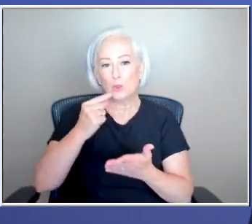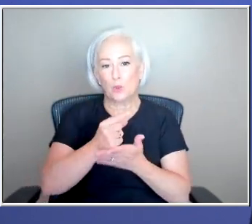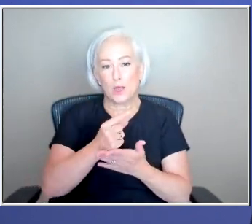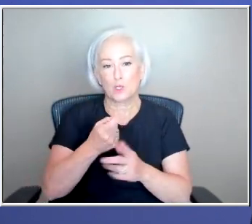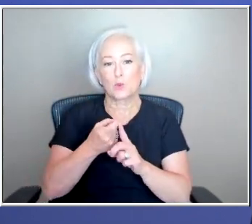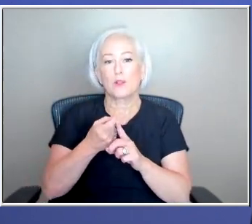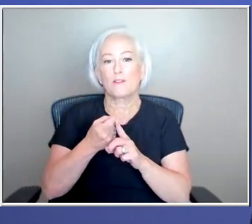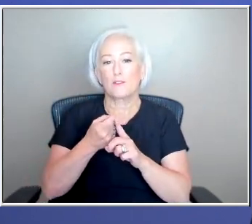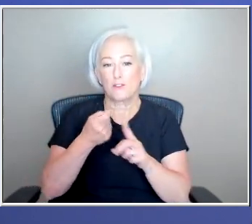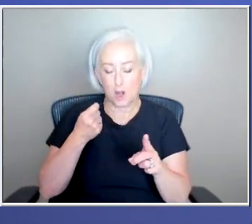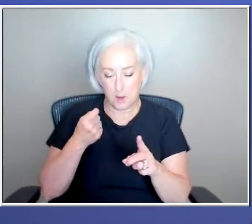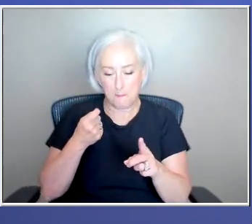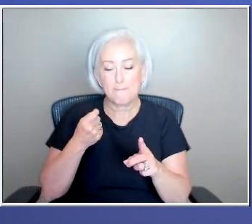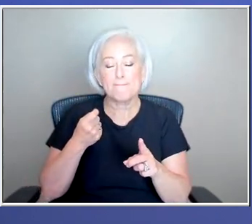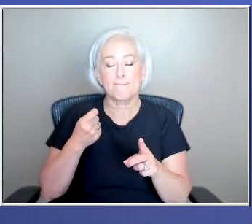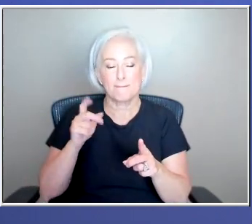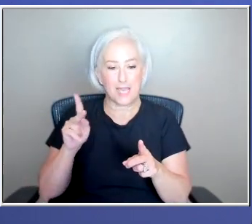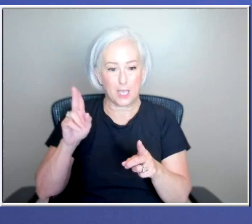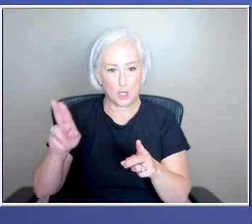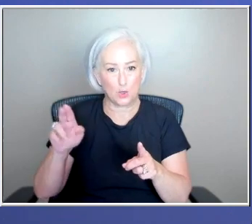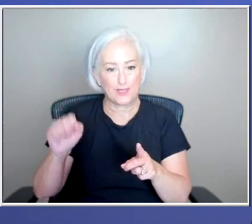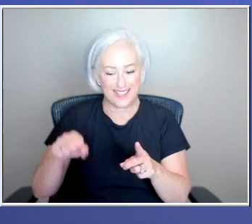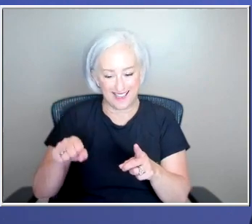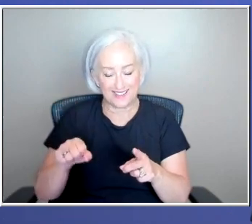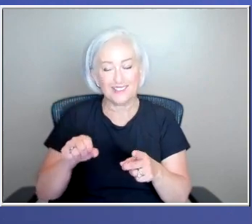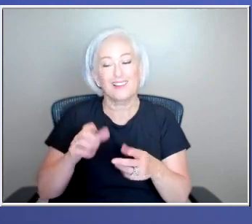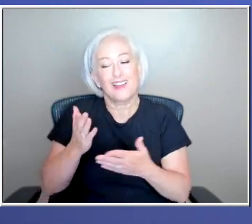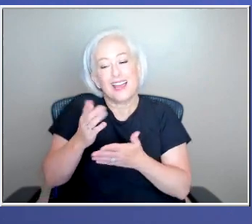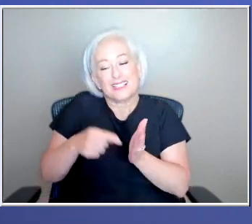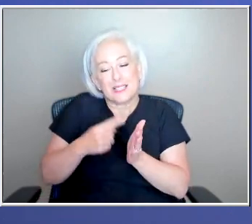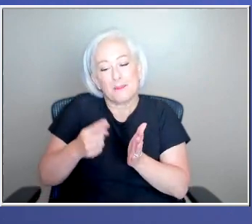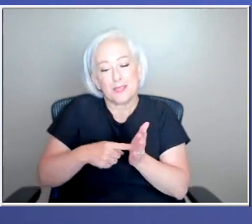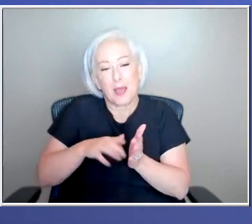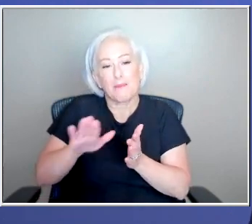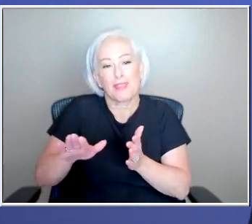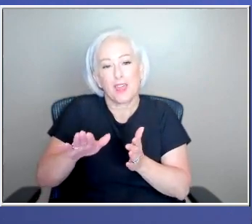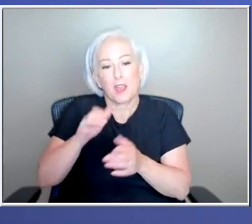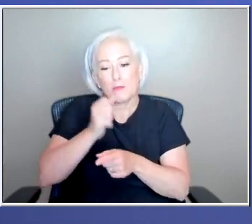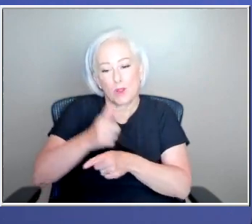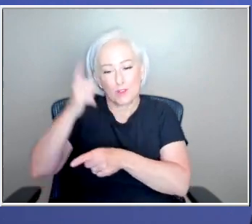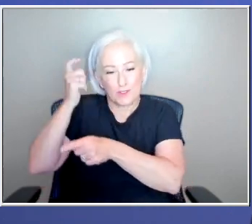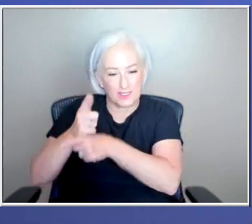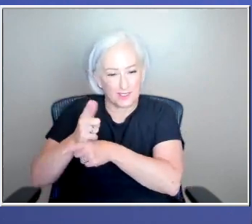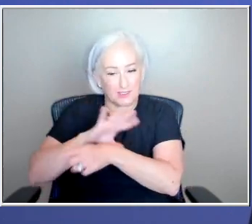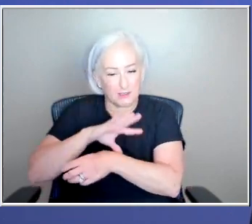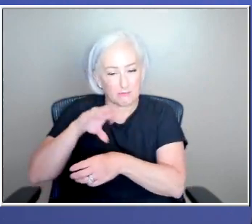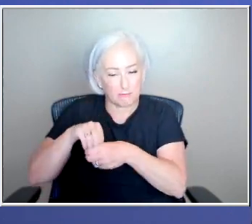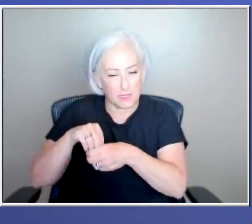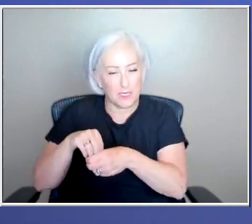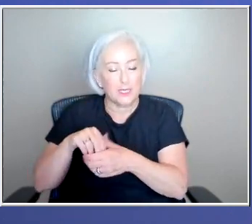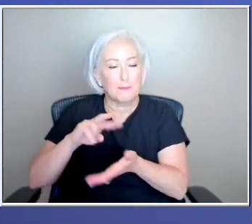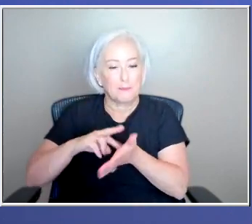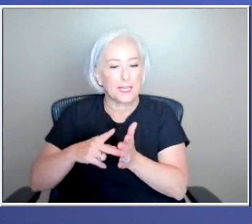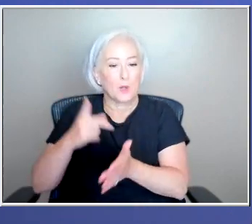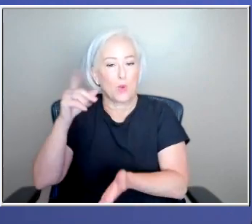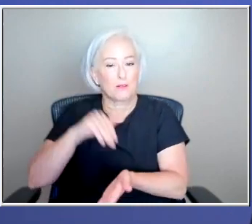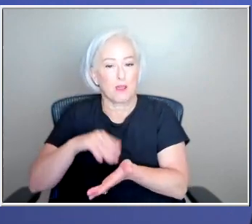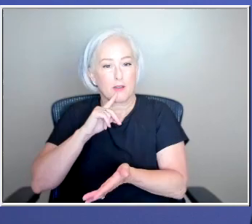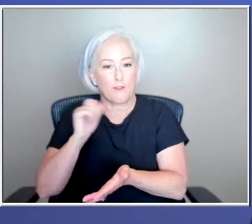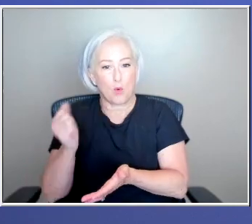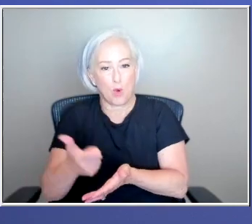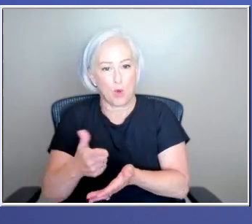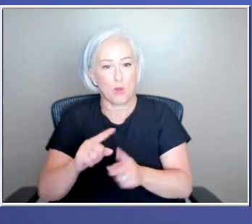of our other patients just to make it easier for families just to have one PCP for everyone. But we do accept like other NICU graduates